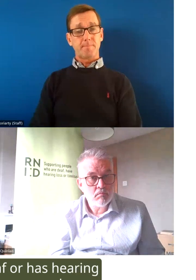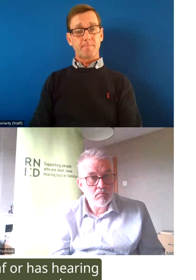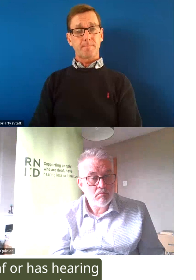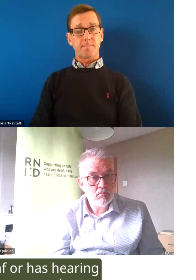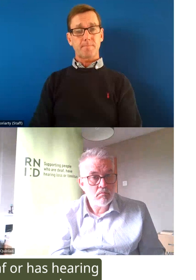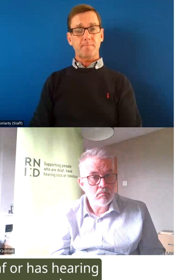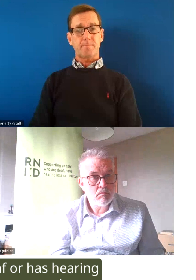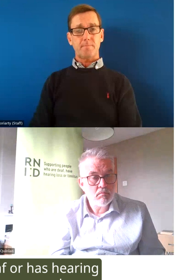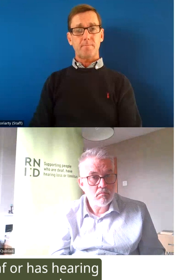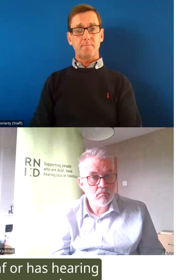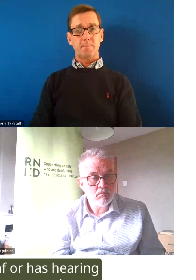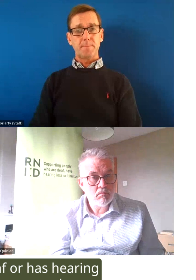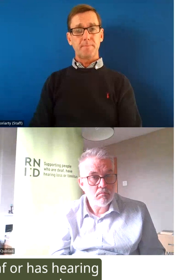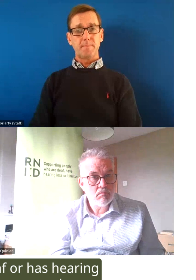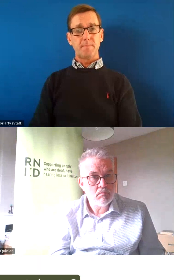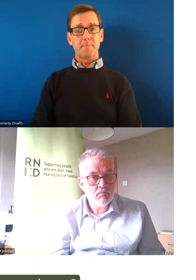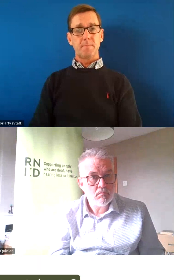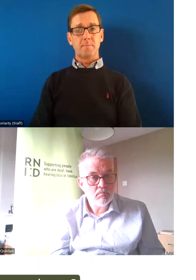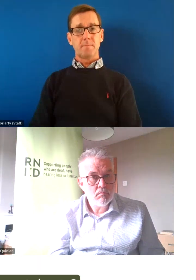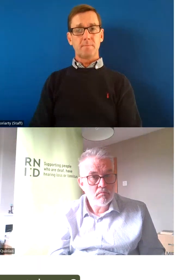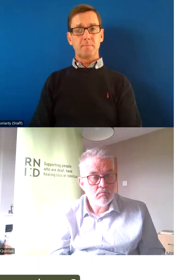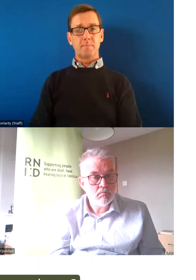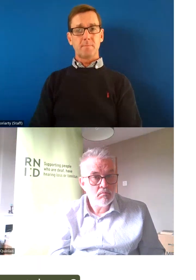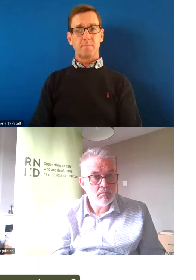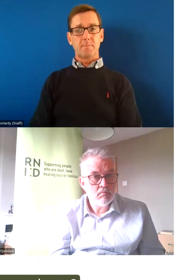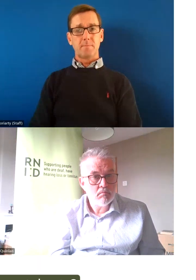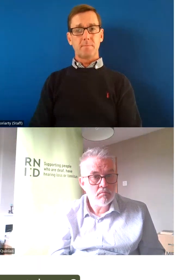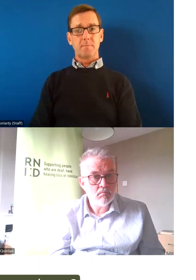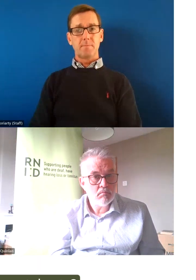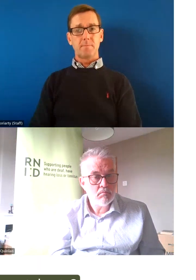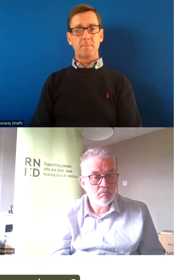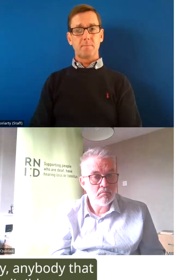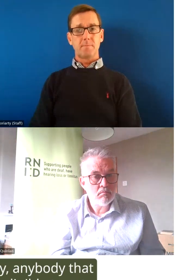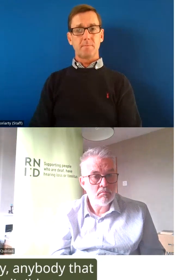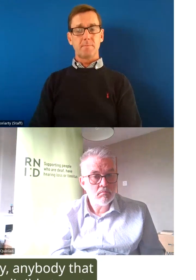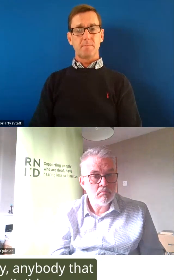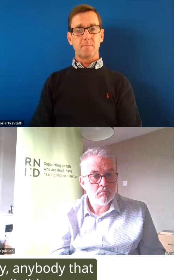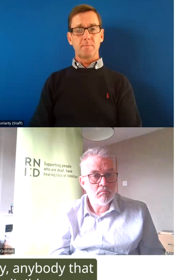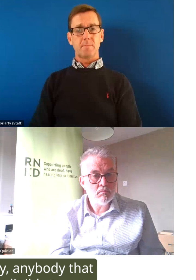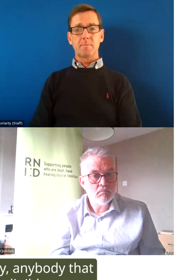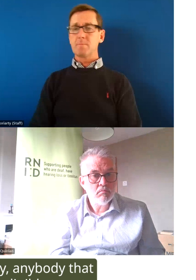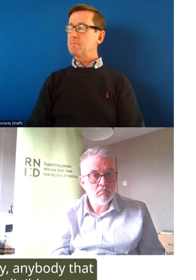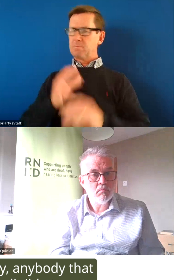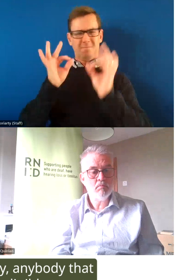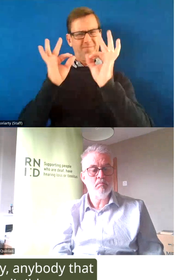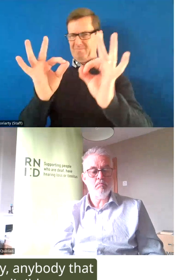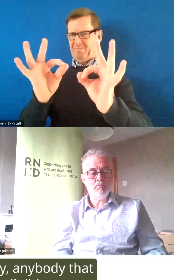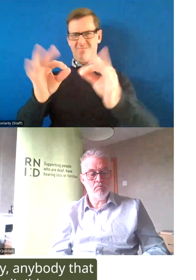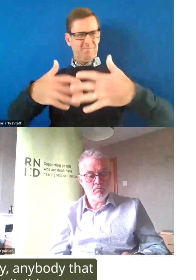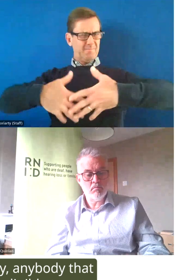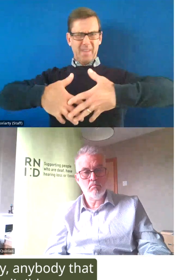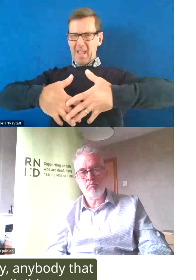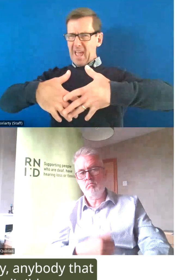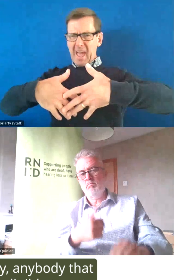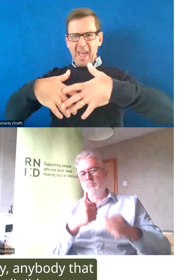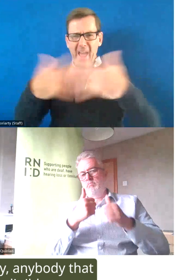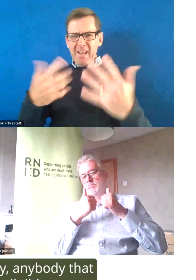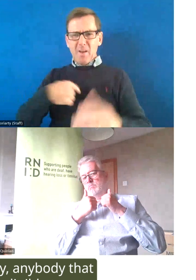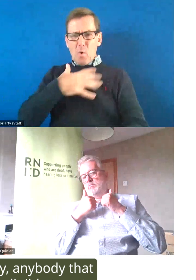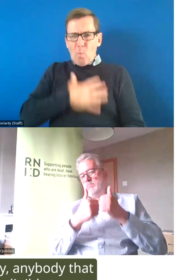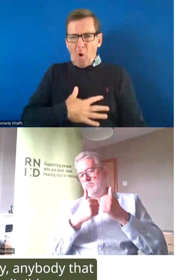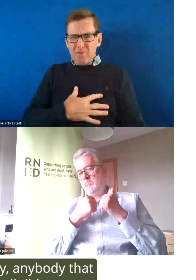or has hearing loss or somebody like me, can we apply for a postal vote? Absolutely. Absolutely. Anybody that wants, anyone